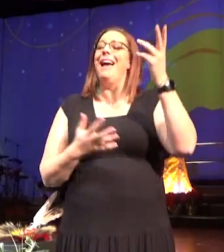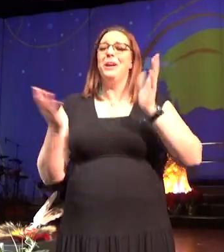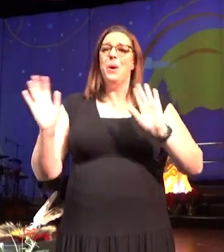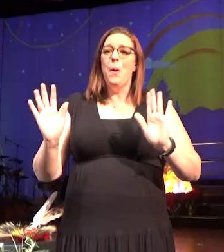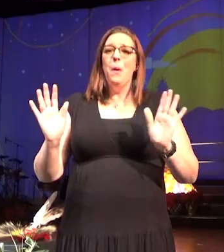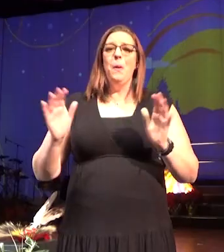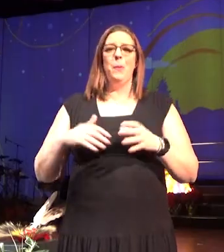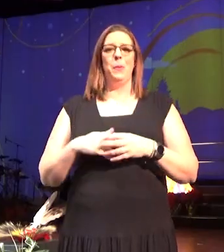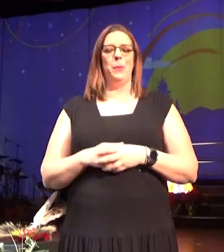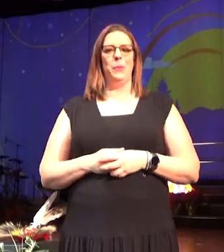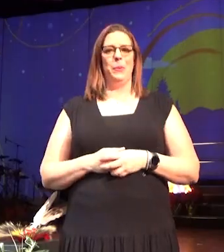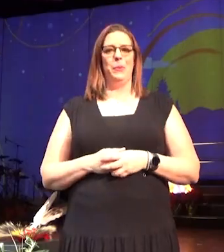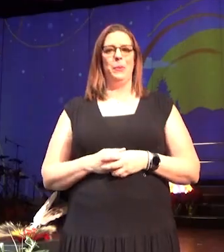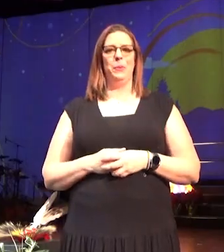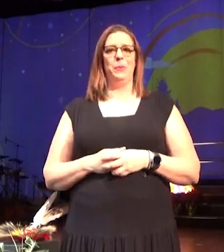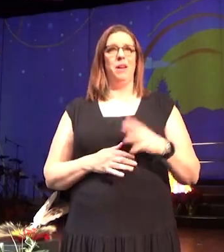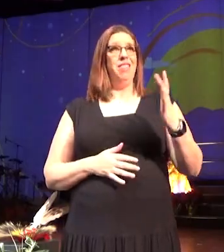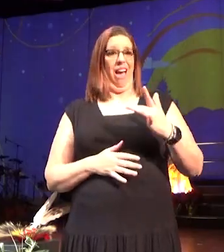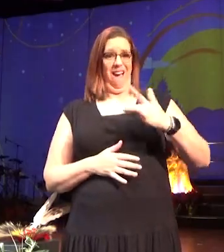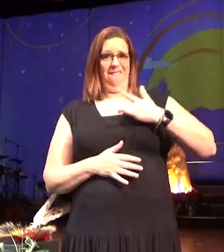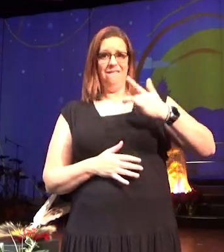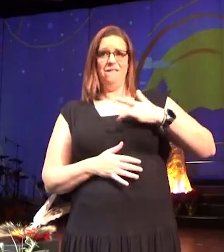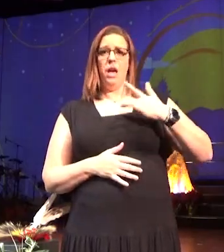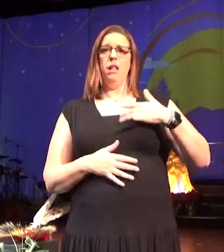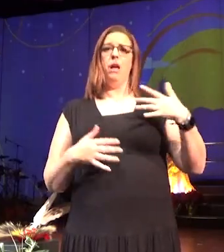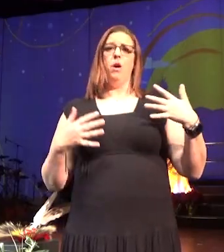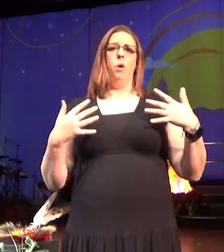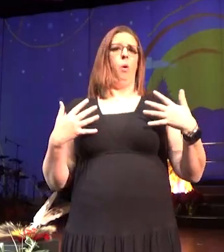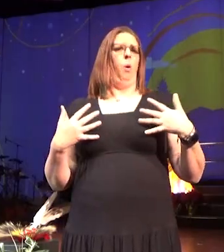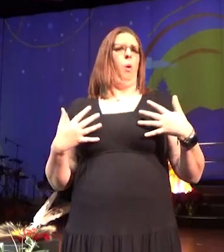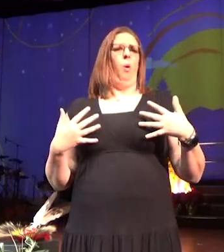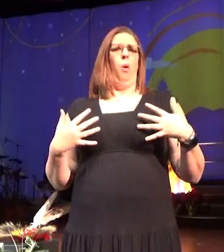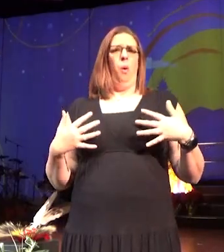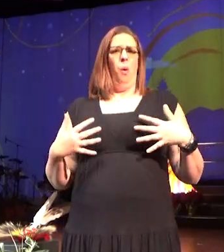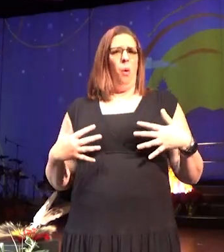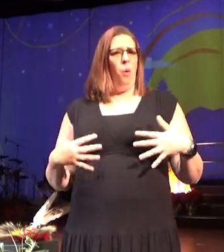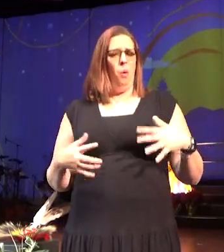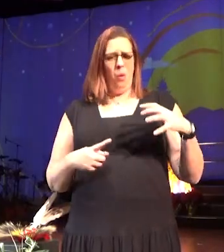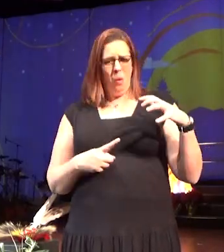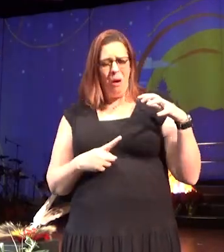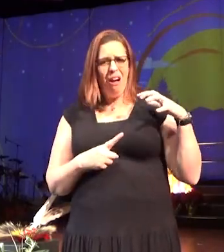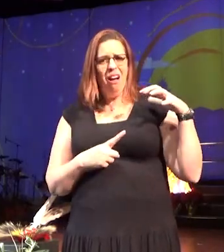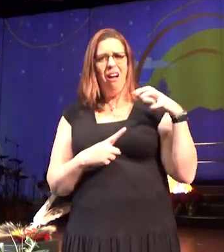me back. Because the feeling was just utmost love.